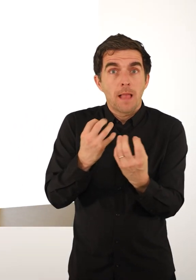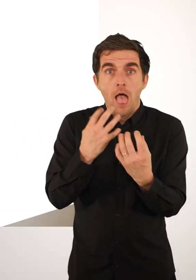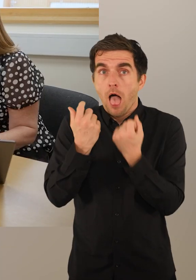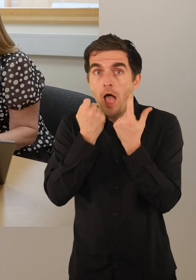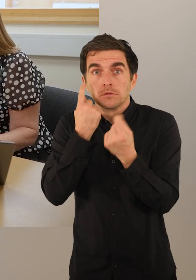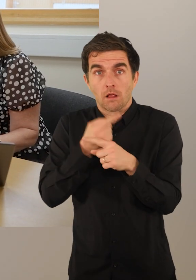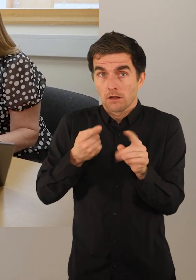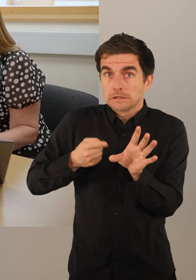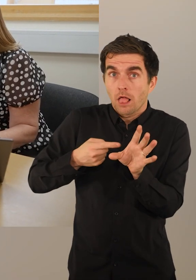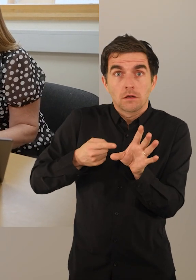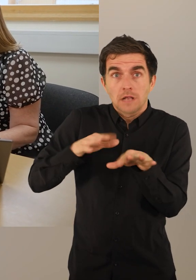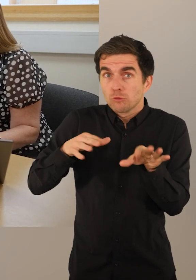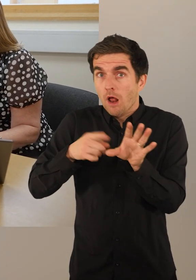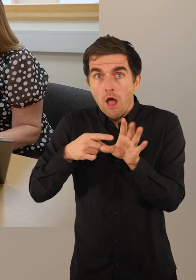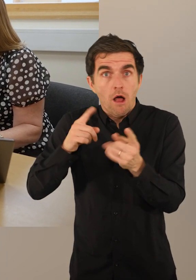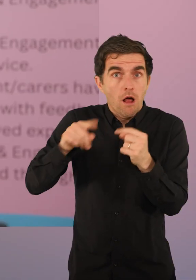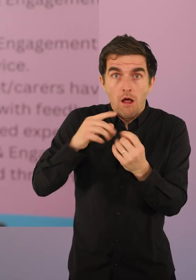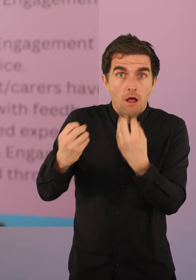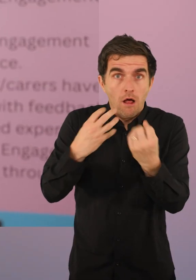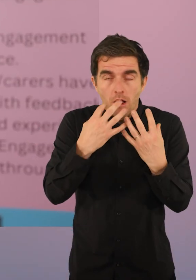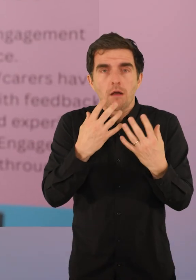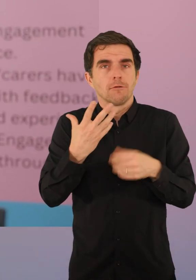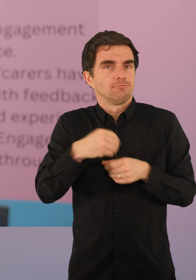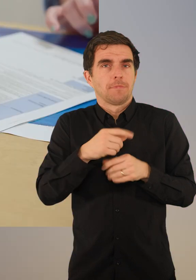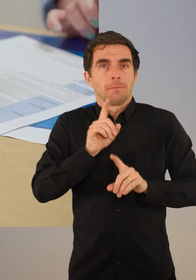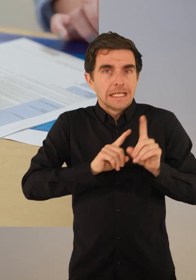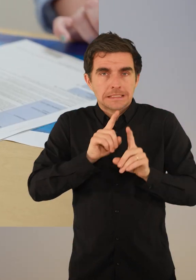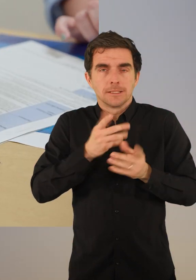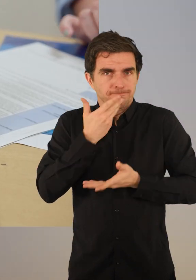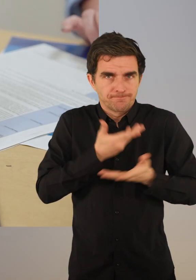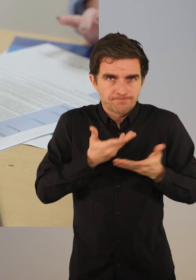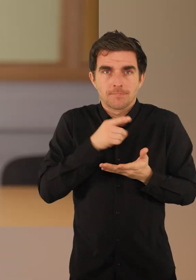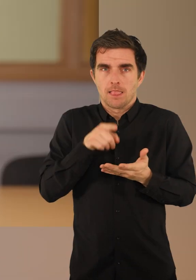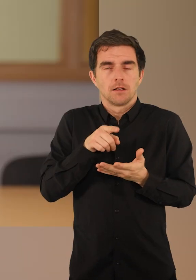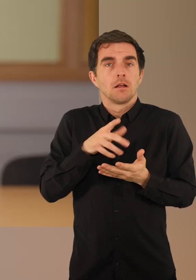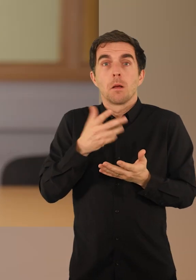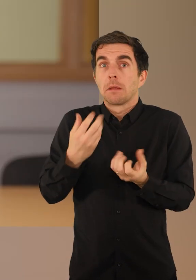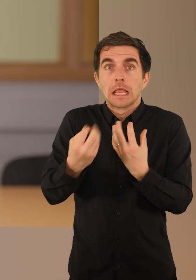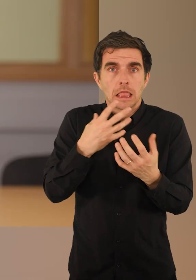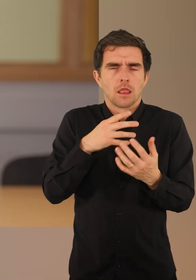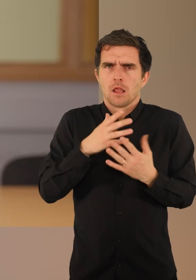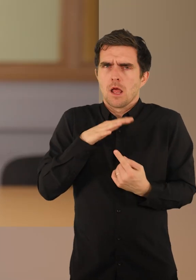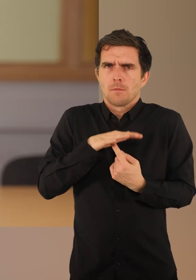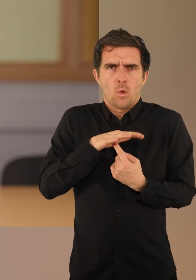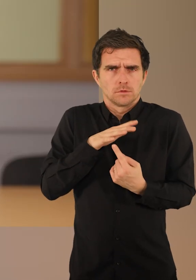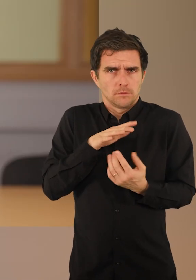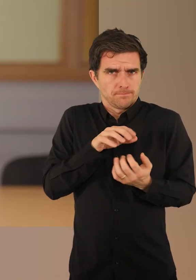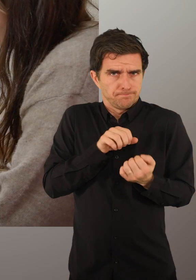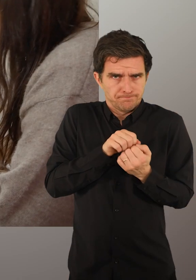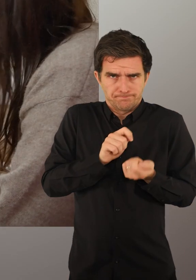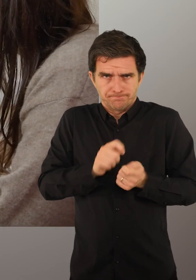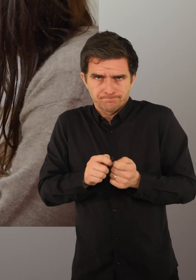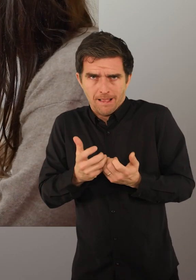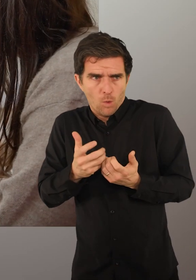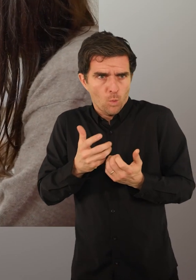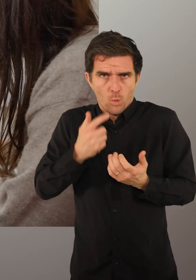All of the feedback and ideas from children and young people are looked at in meetings, and if there is something that keeps being said or is really